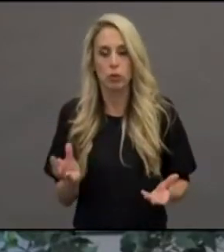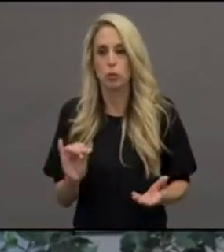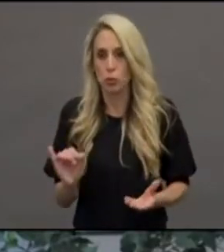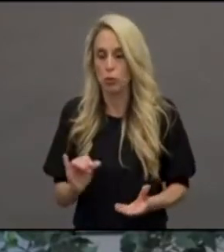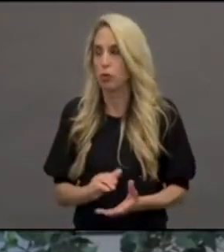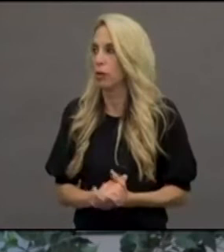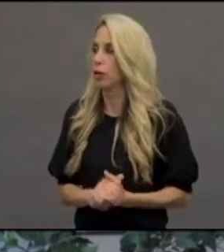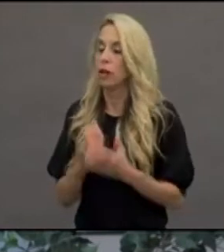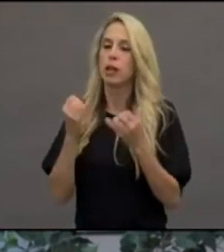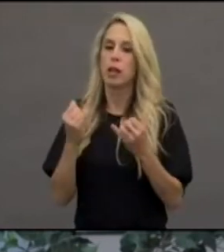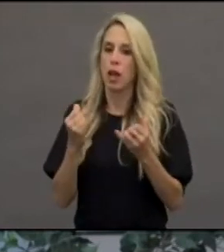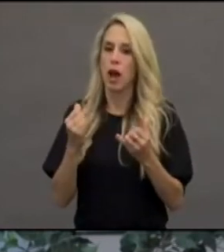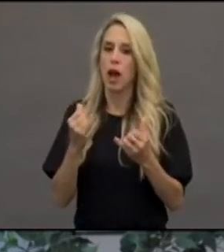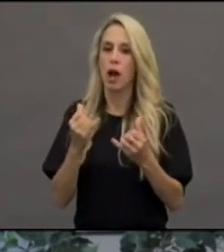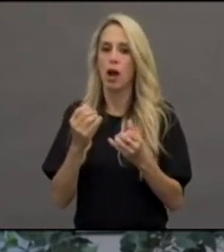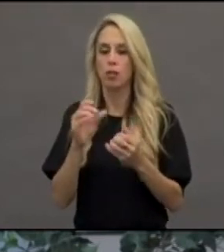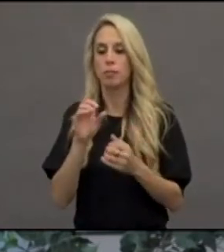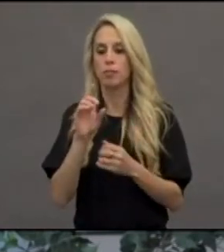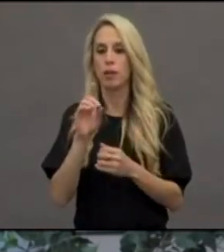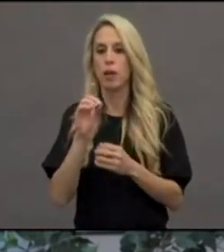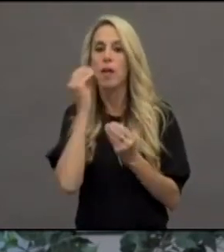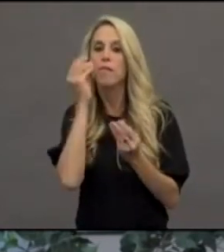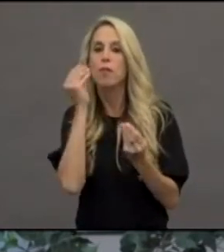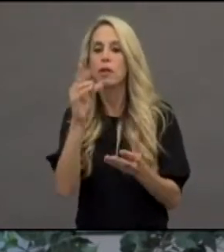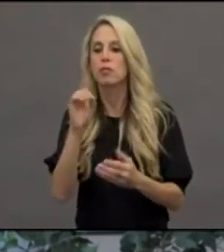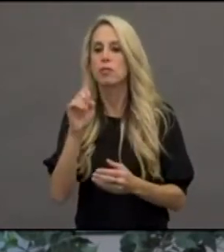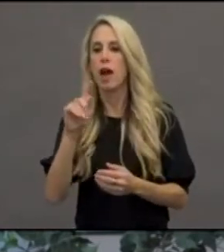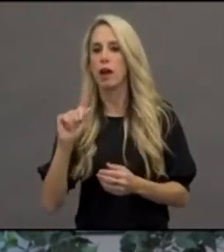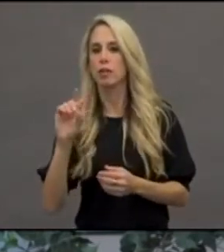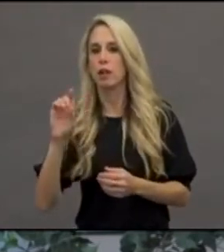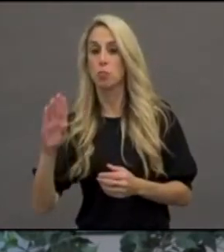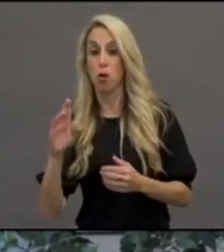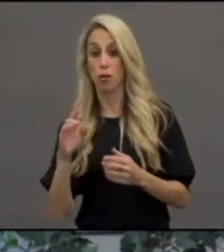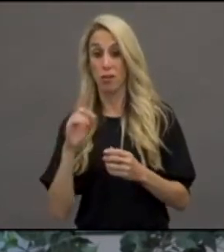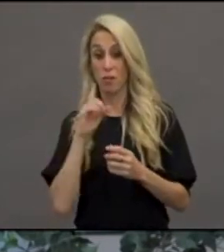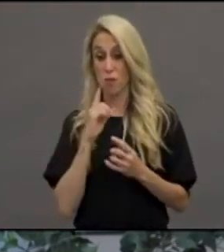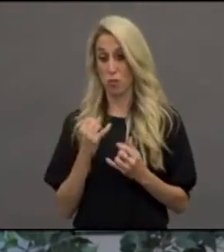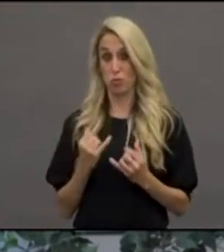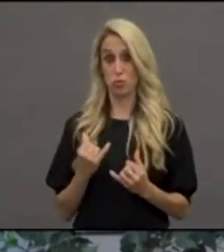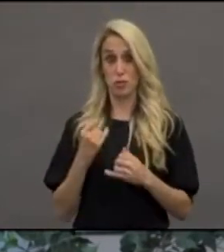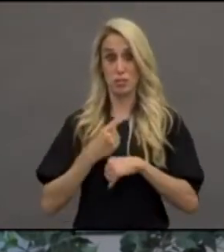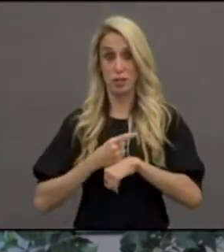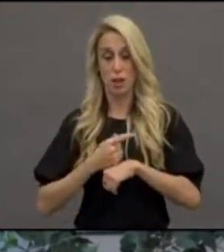look at the data dashboard. As of today, we have